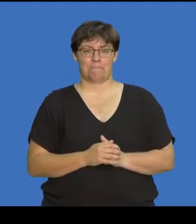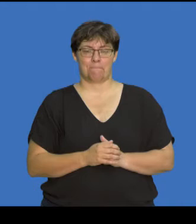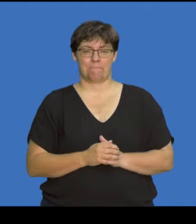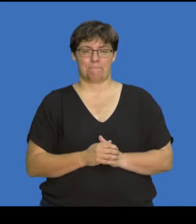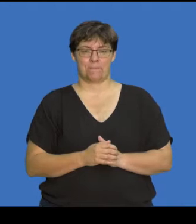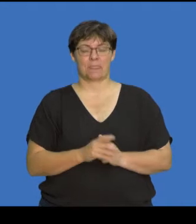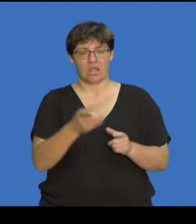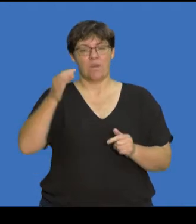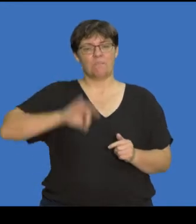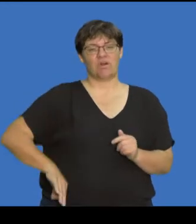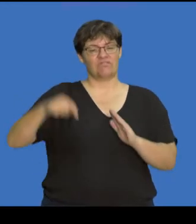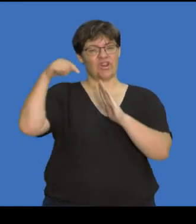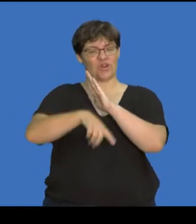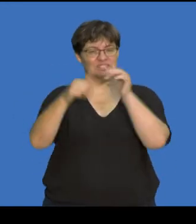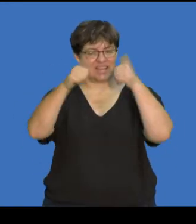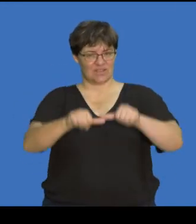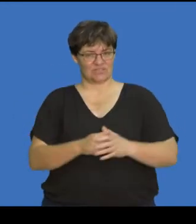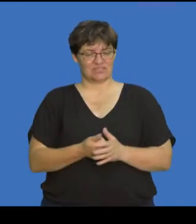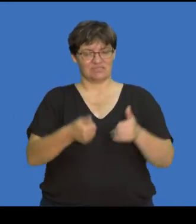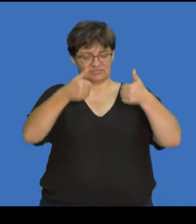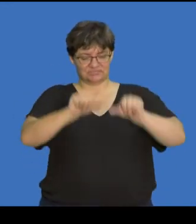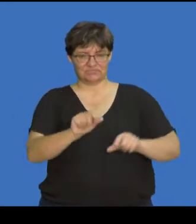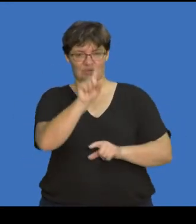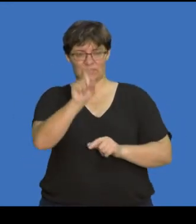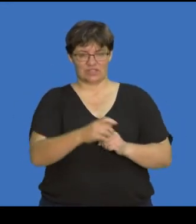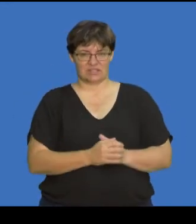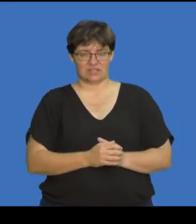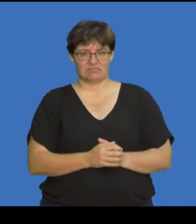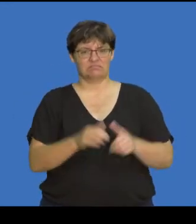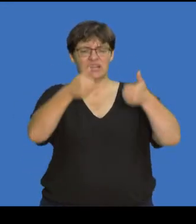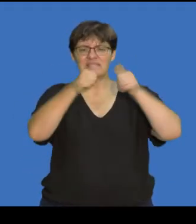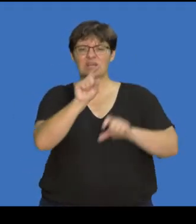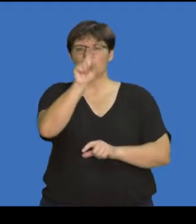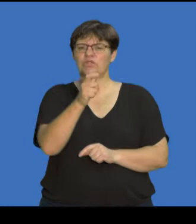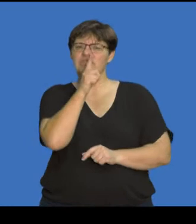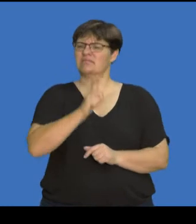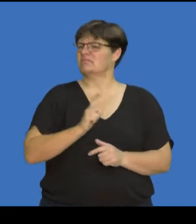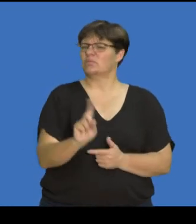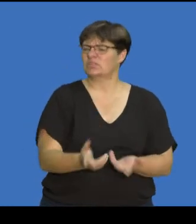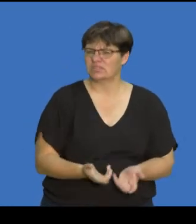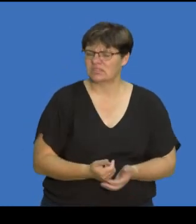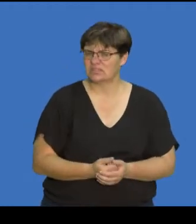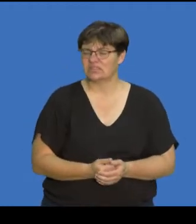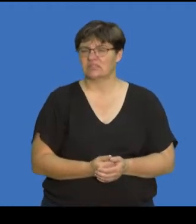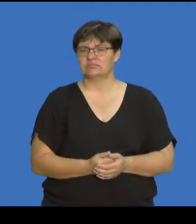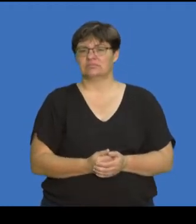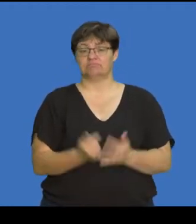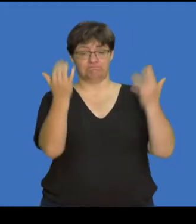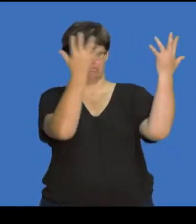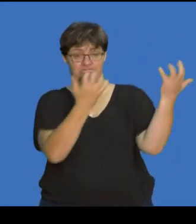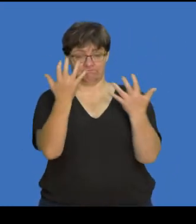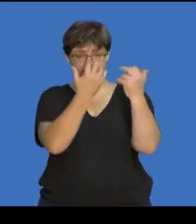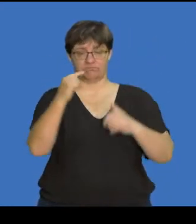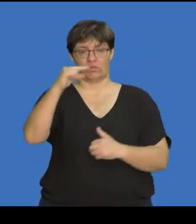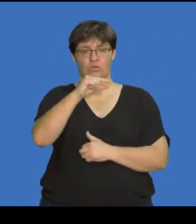There's my profit and loss account. Let's look at my next question. My next question says, calculate the